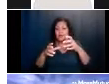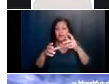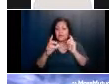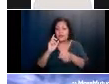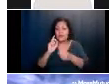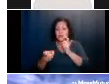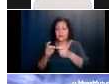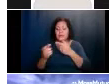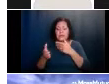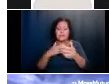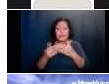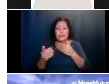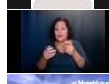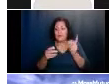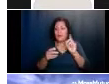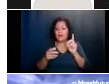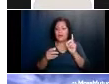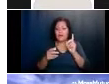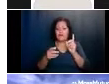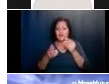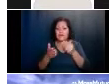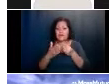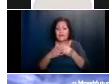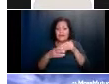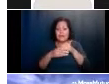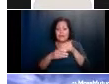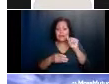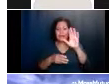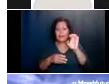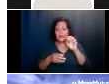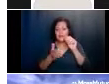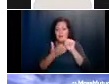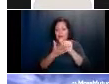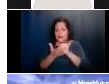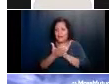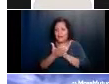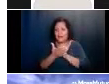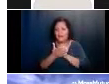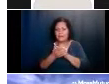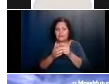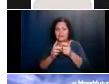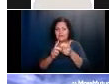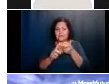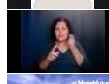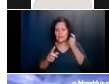the money came from after the account was created.